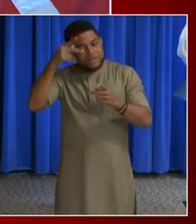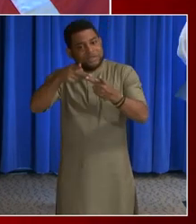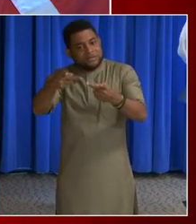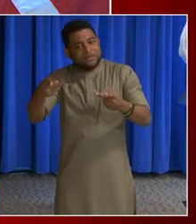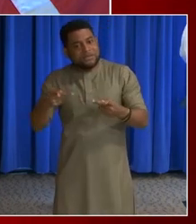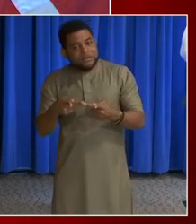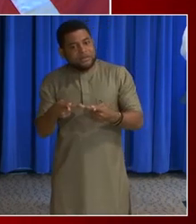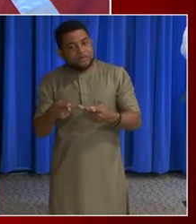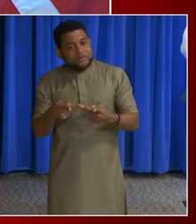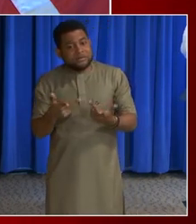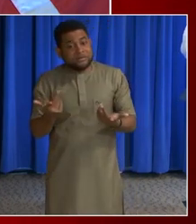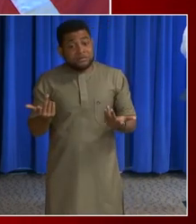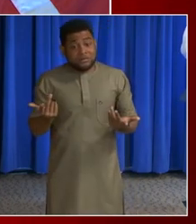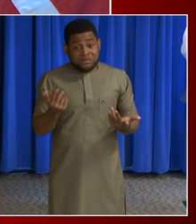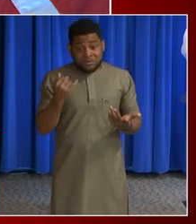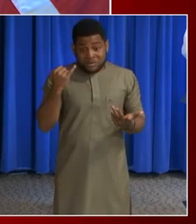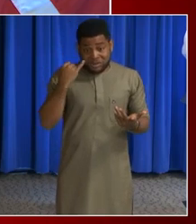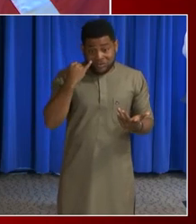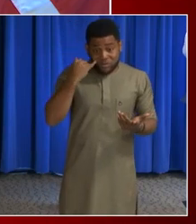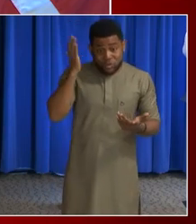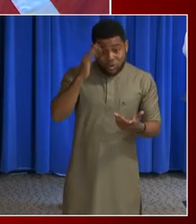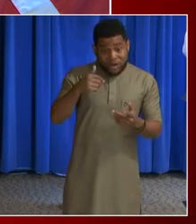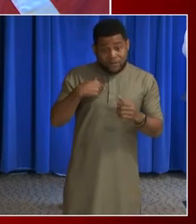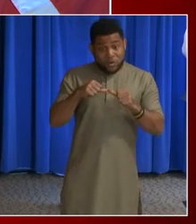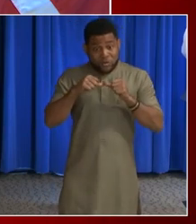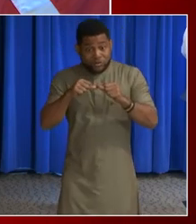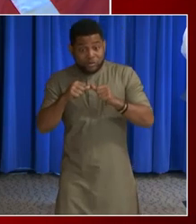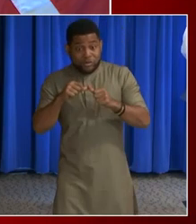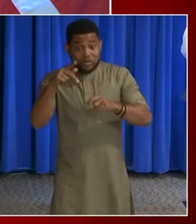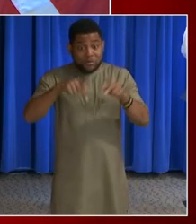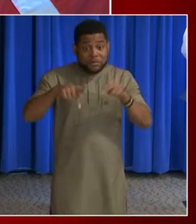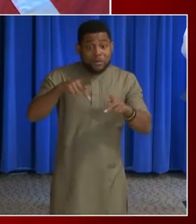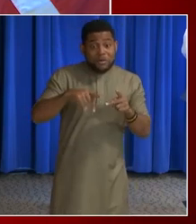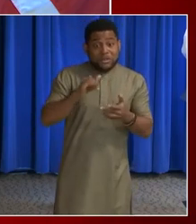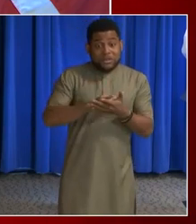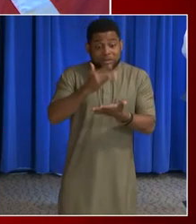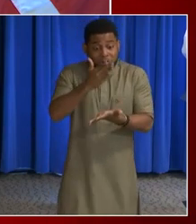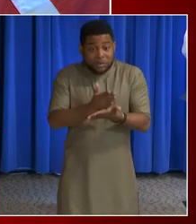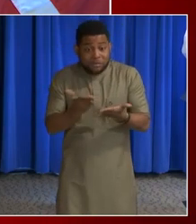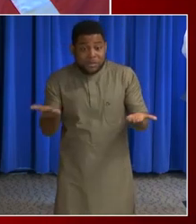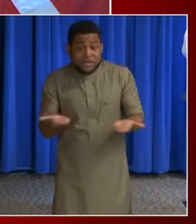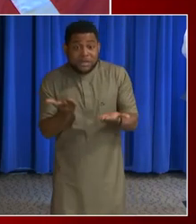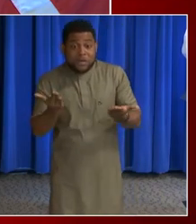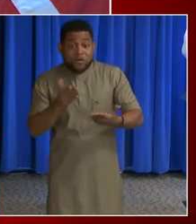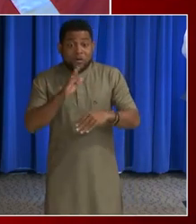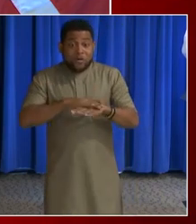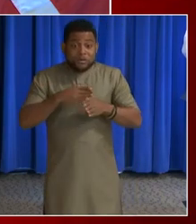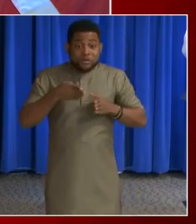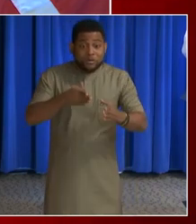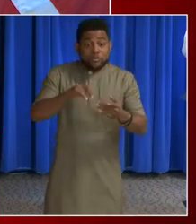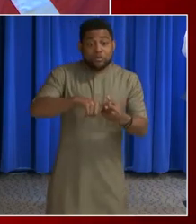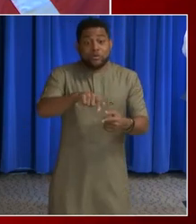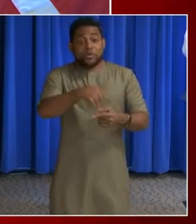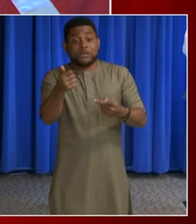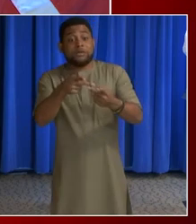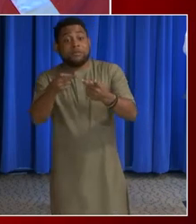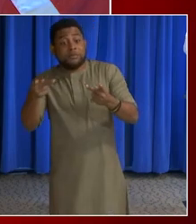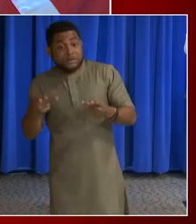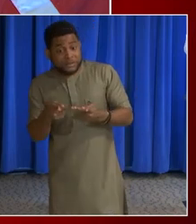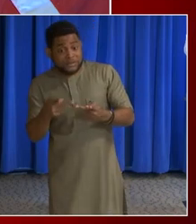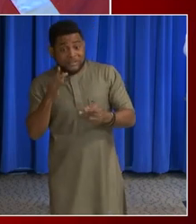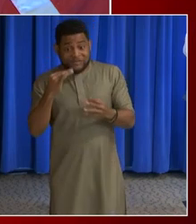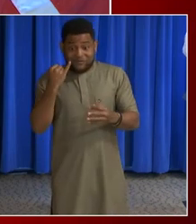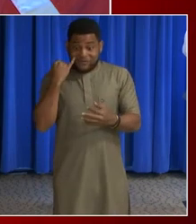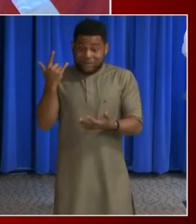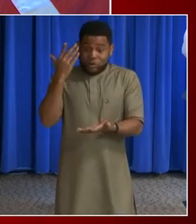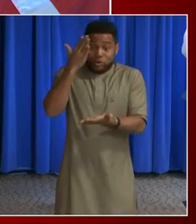where if they're going to be ongoing busloads of people who are stopping here on their way to where they're going, which is not